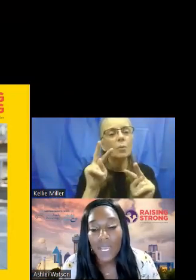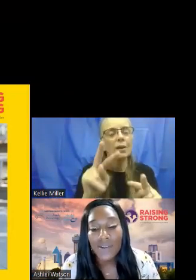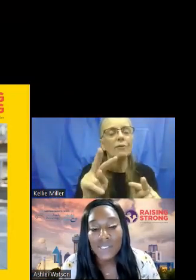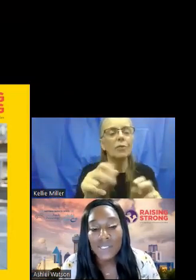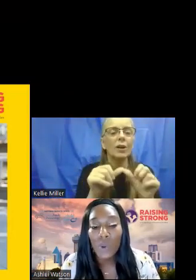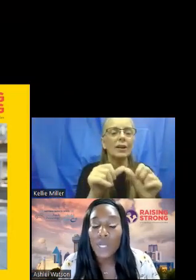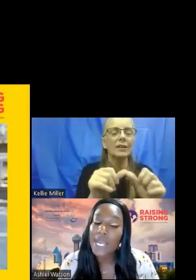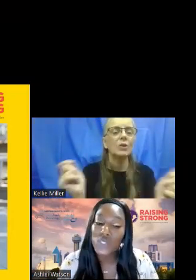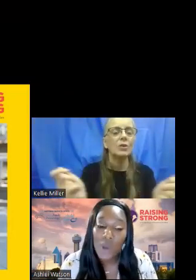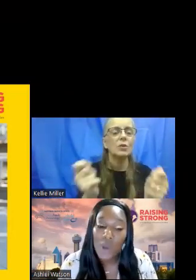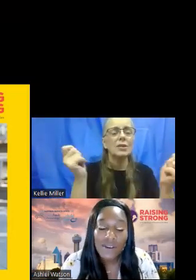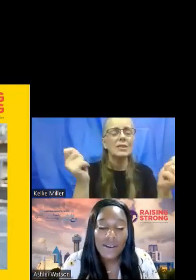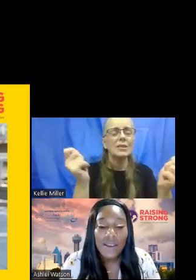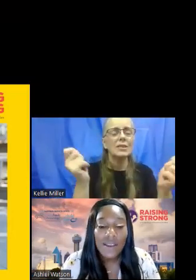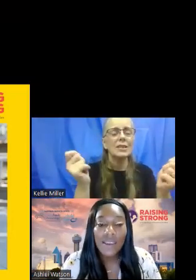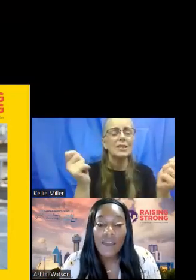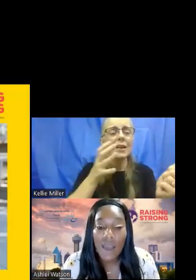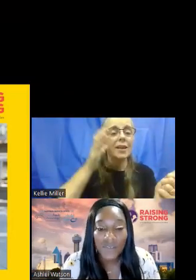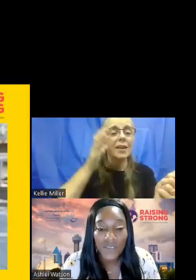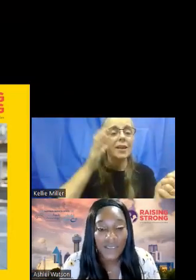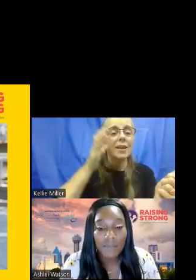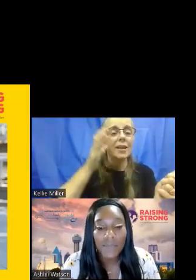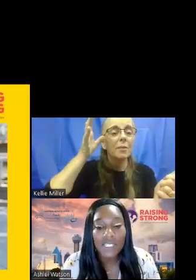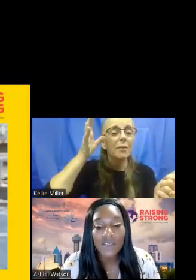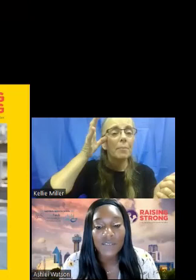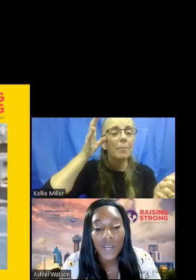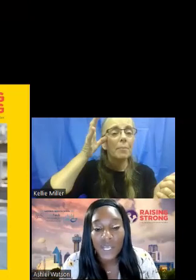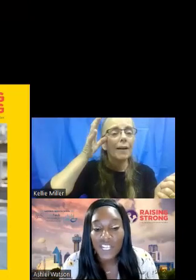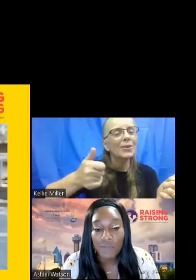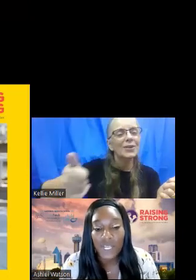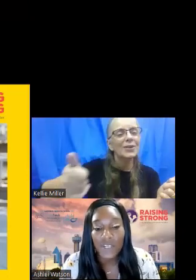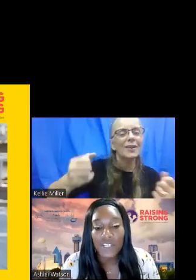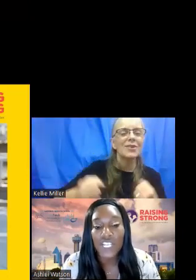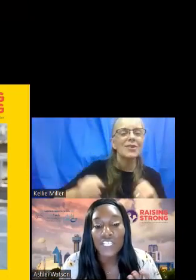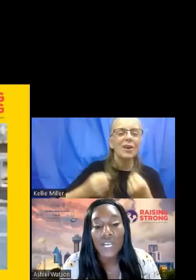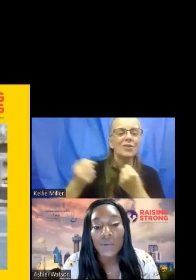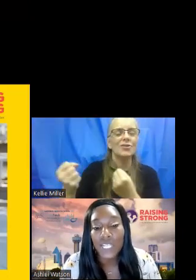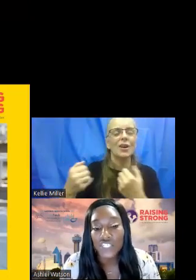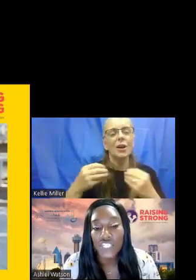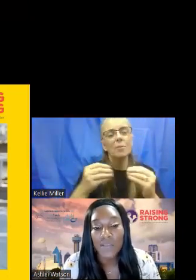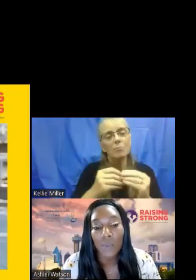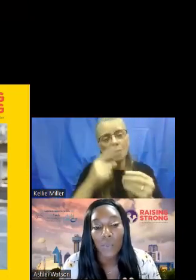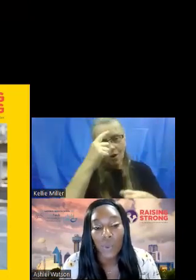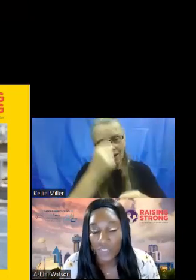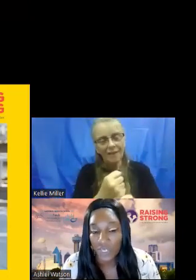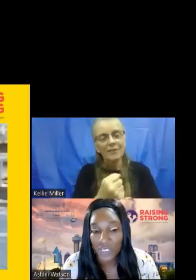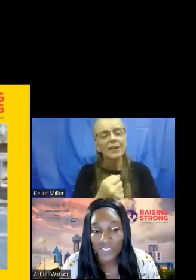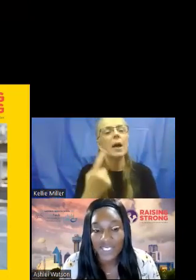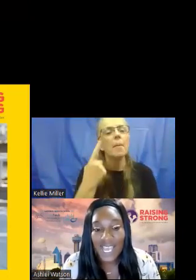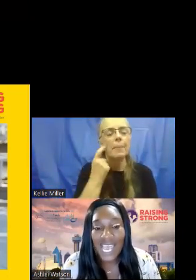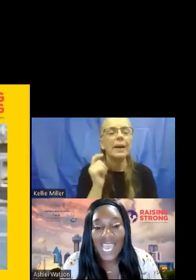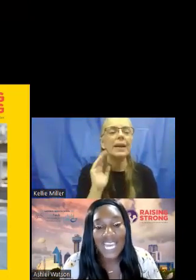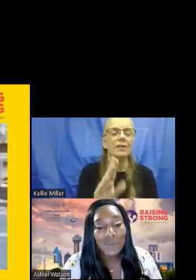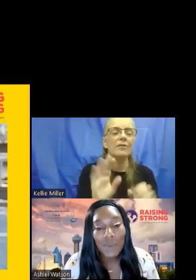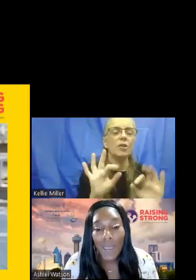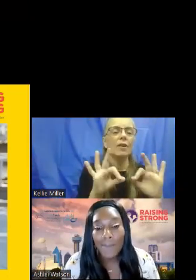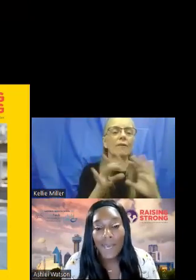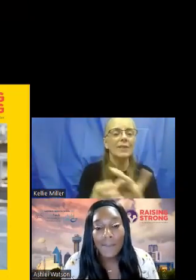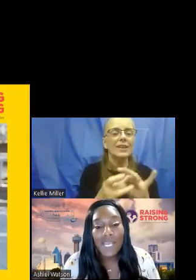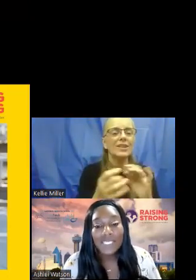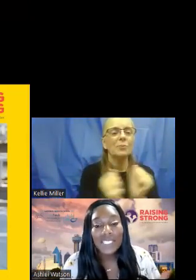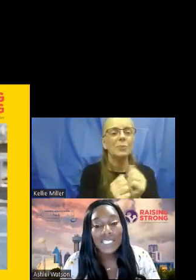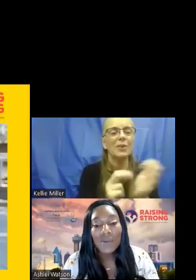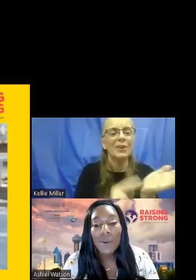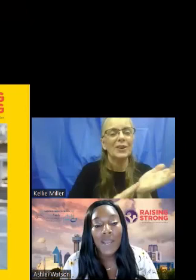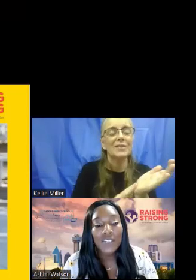of the parents who are now stronger and confident because of their NFP nurse and their relationship with their nurse. As we wrap